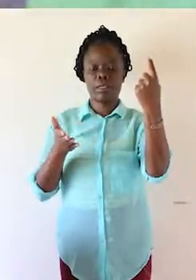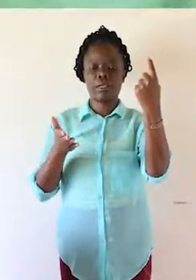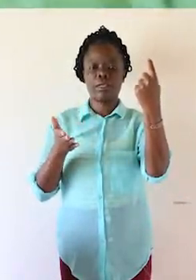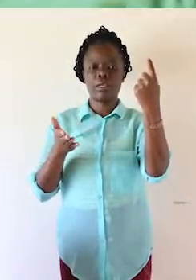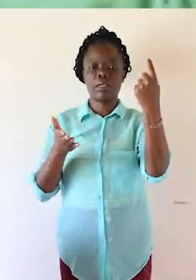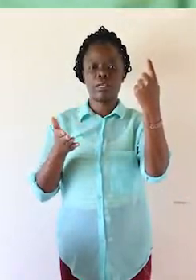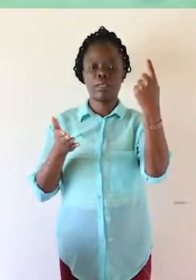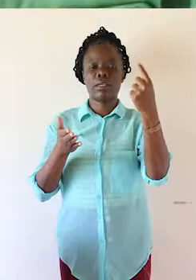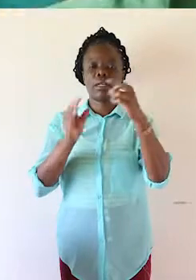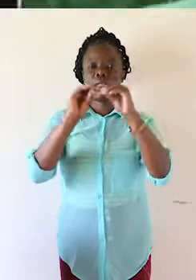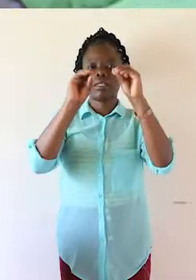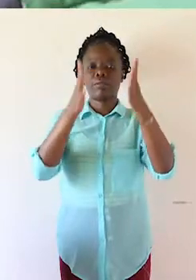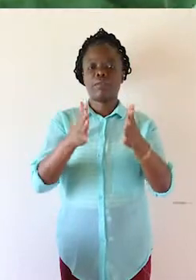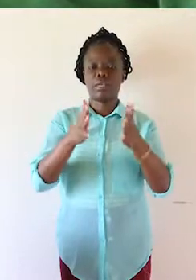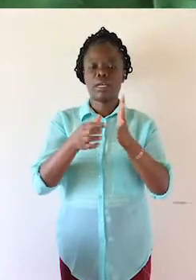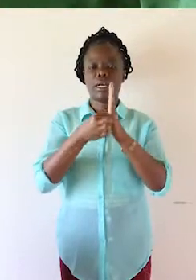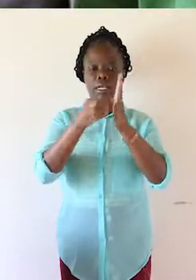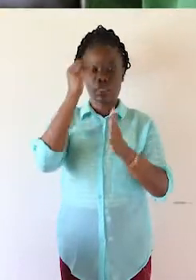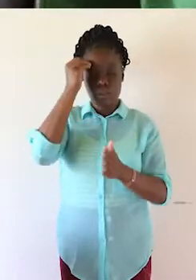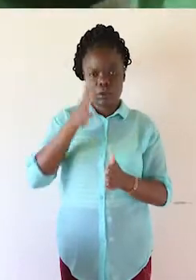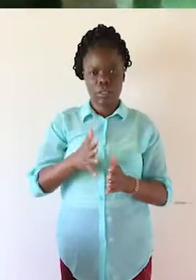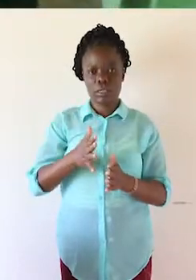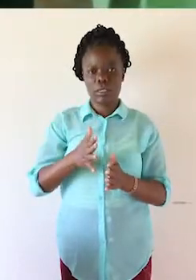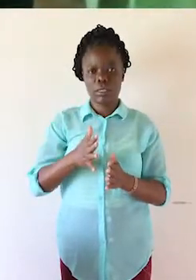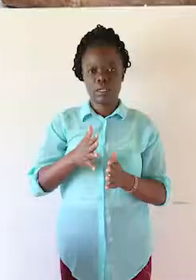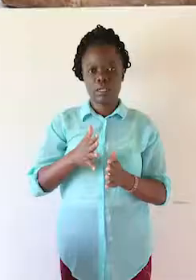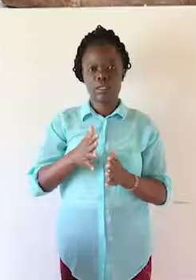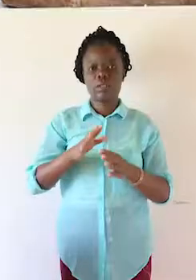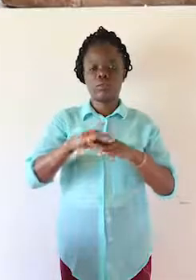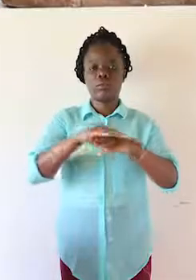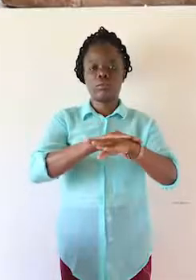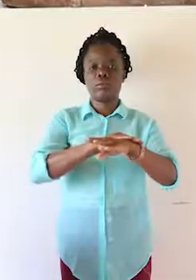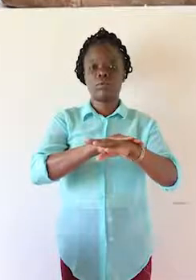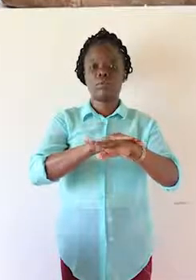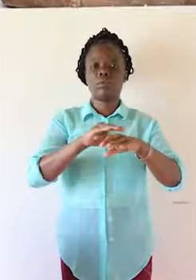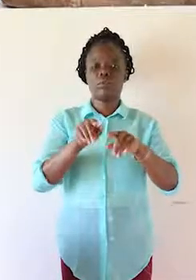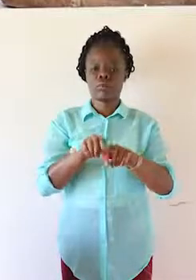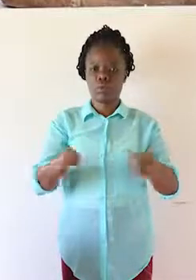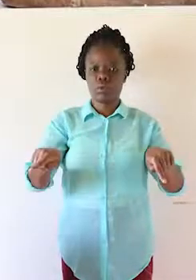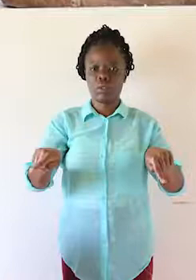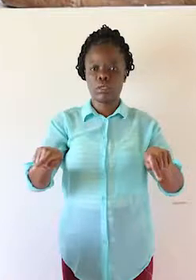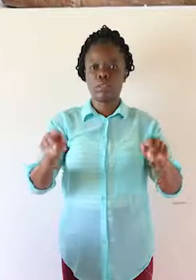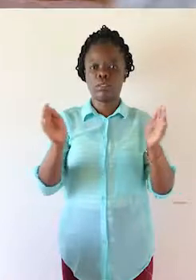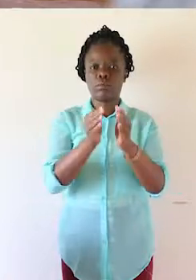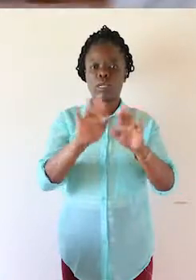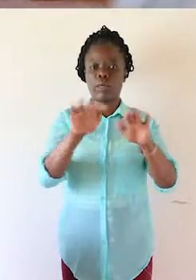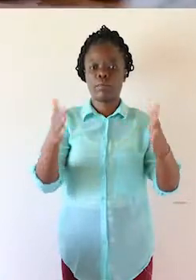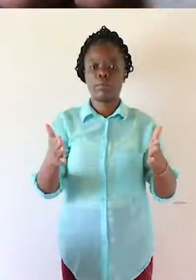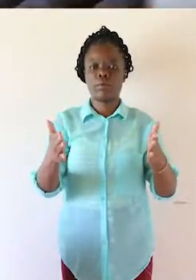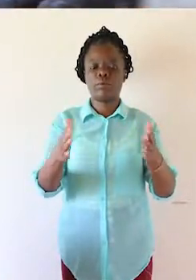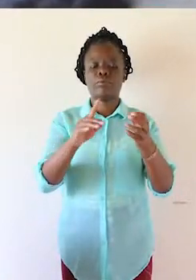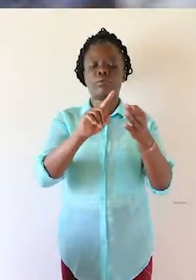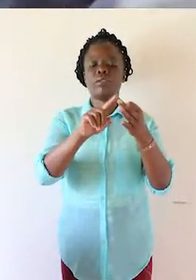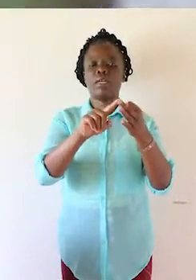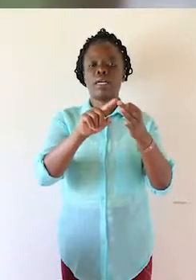one is a stool. The intervener guides the learner to explore furniture like stool, small